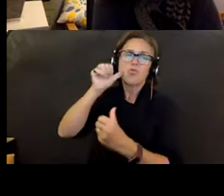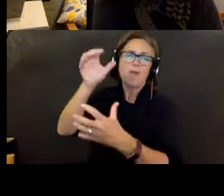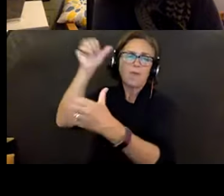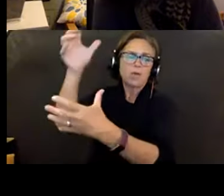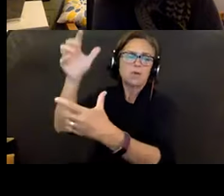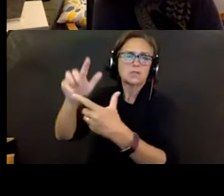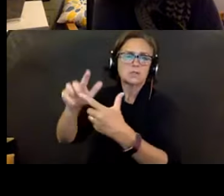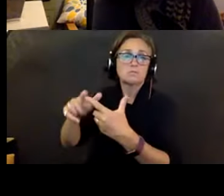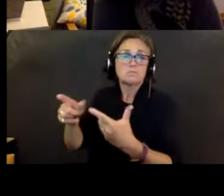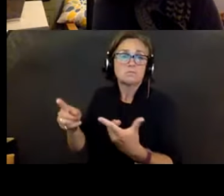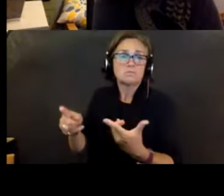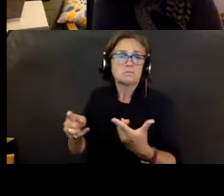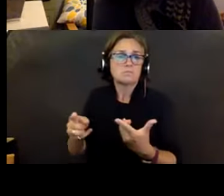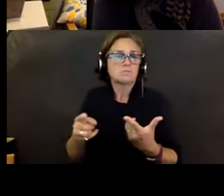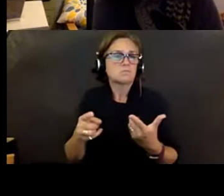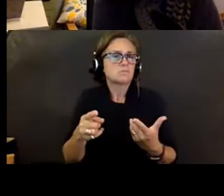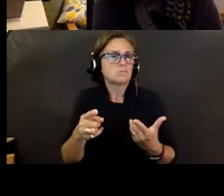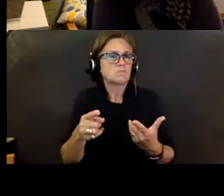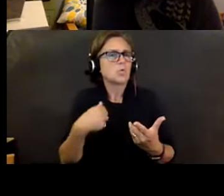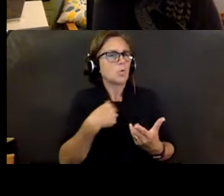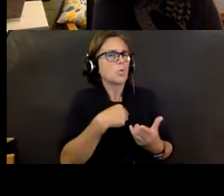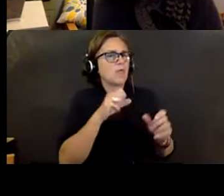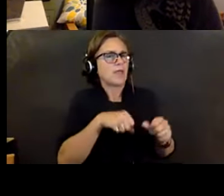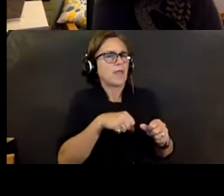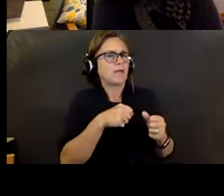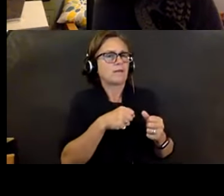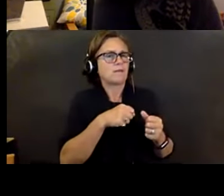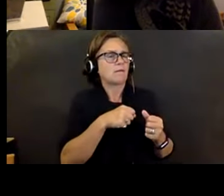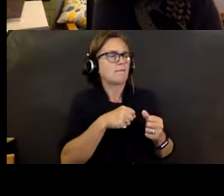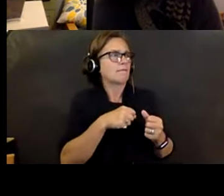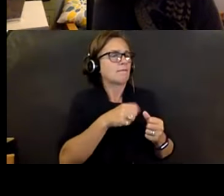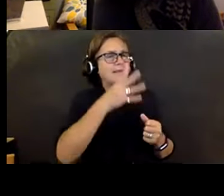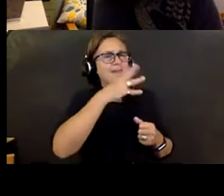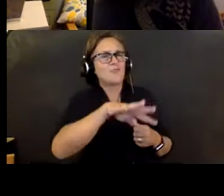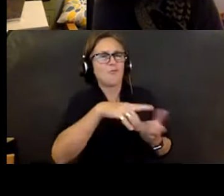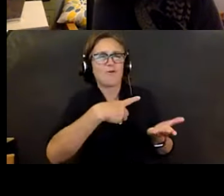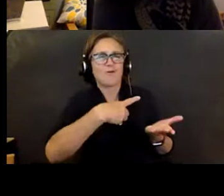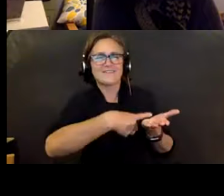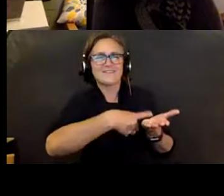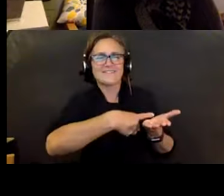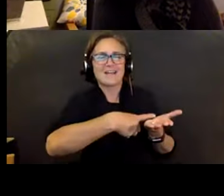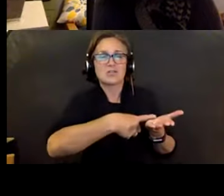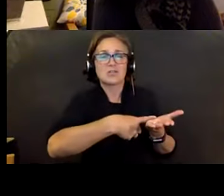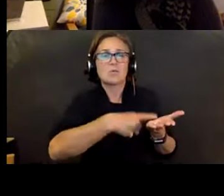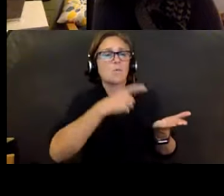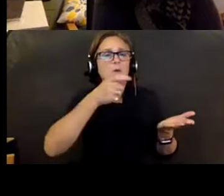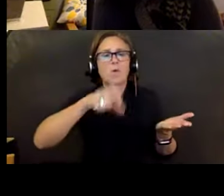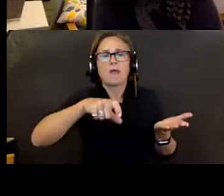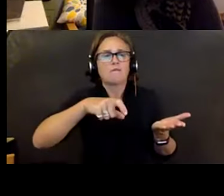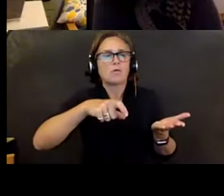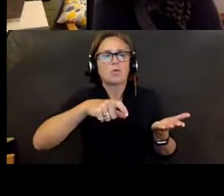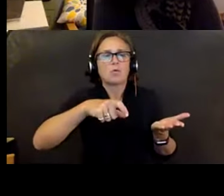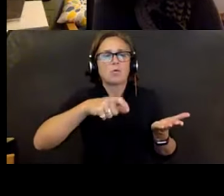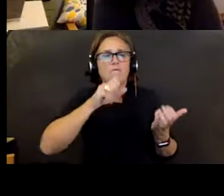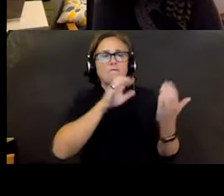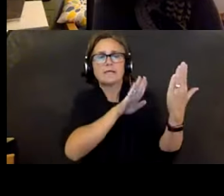Also, I wanted to say that I think we're in a really pivotal time because